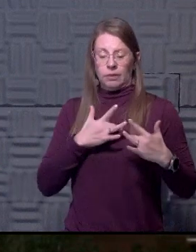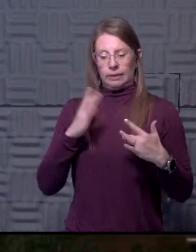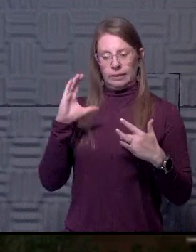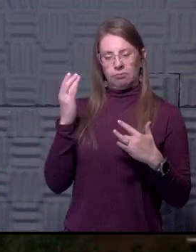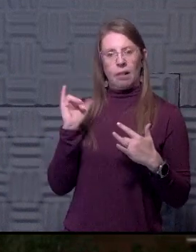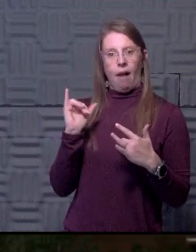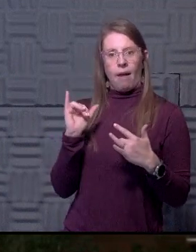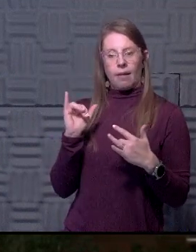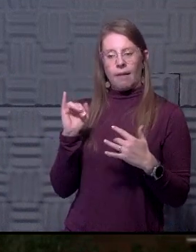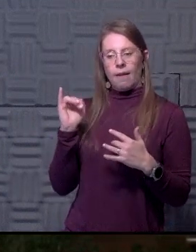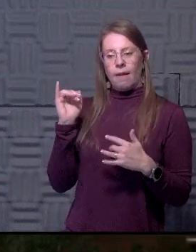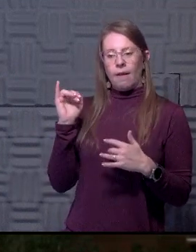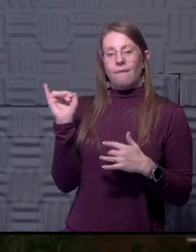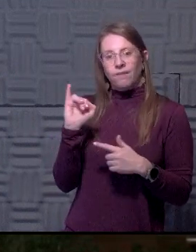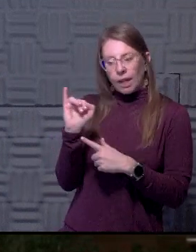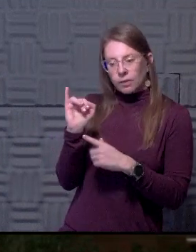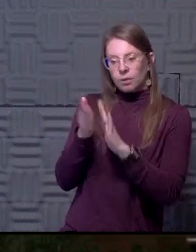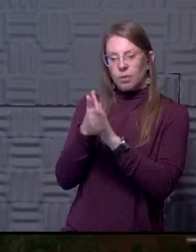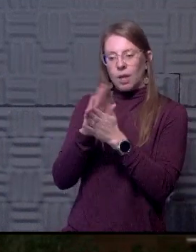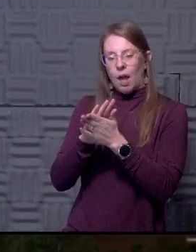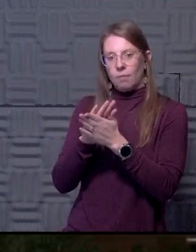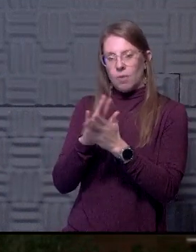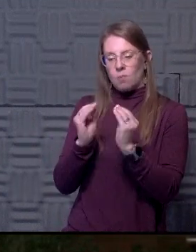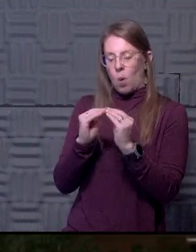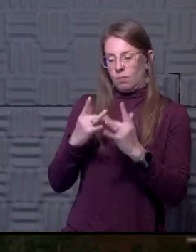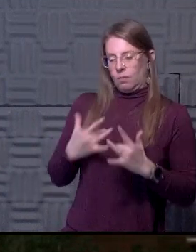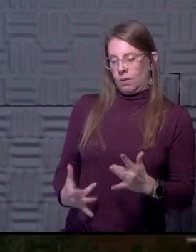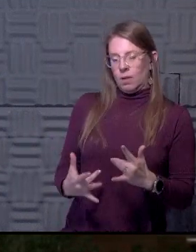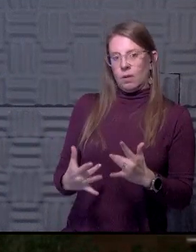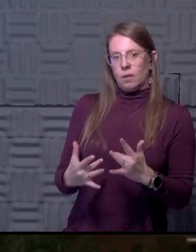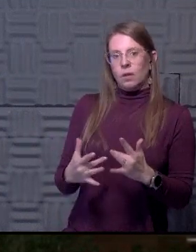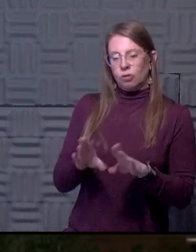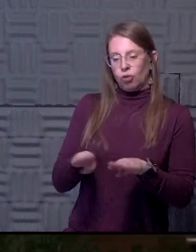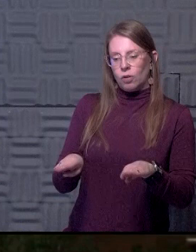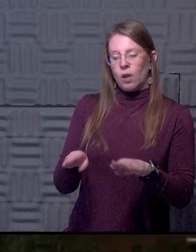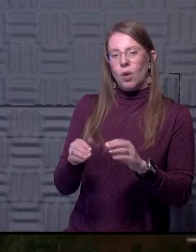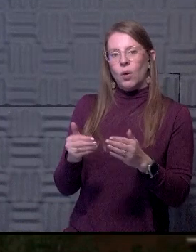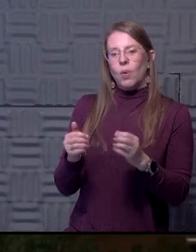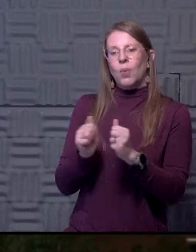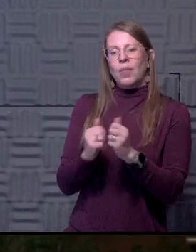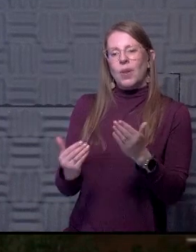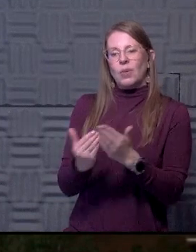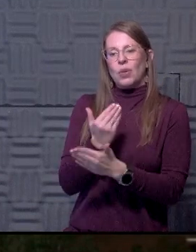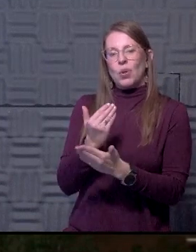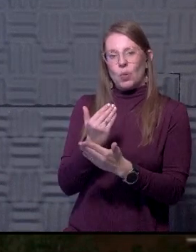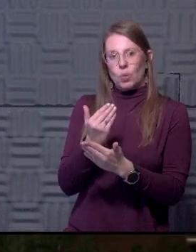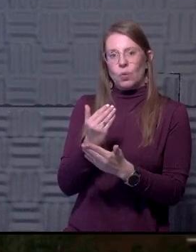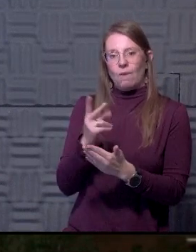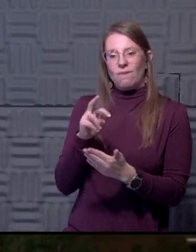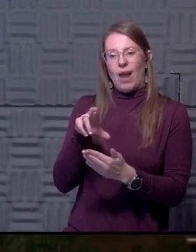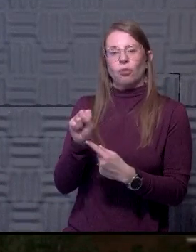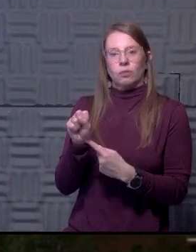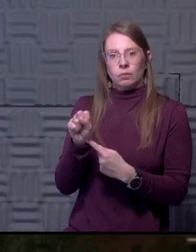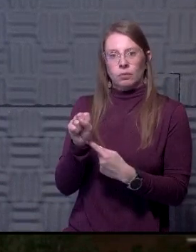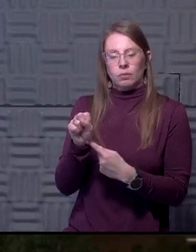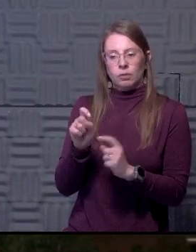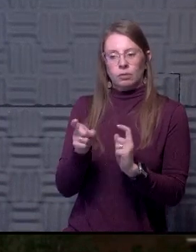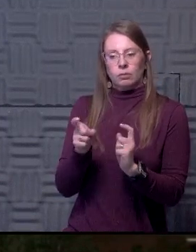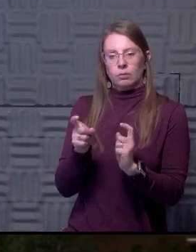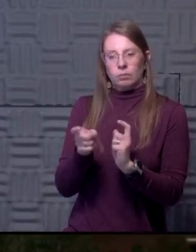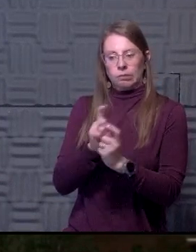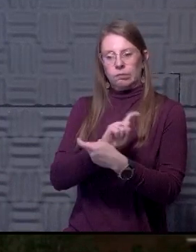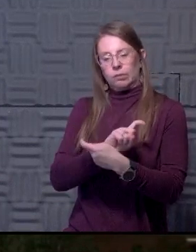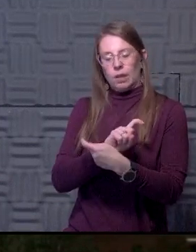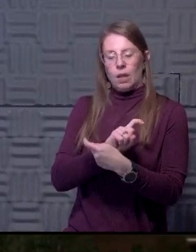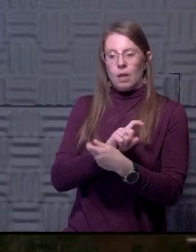appears that these infections are going to be more common in children now with this new strain. And if that's true, it highlights again the importance of coming up with